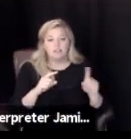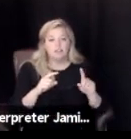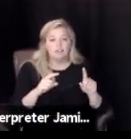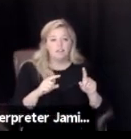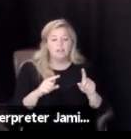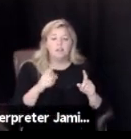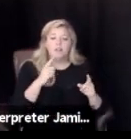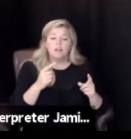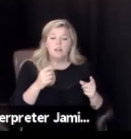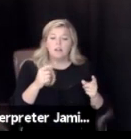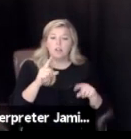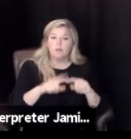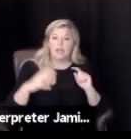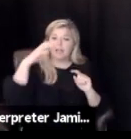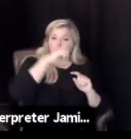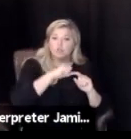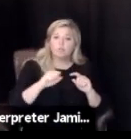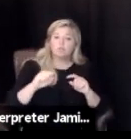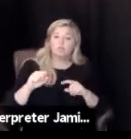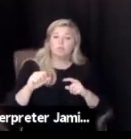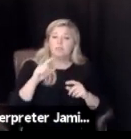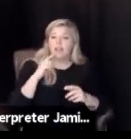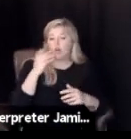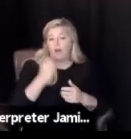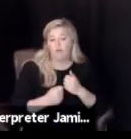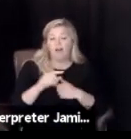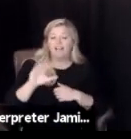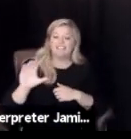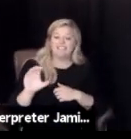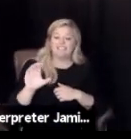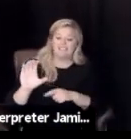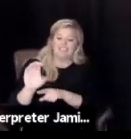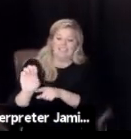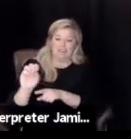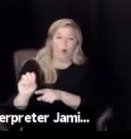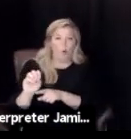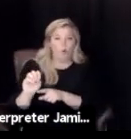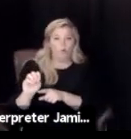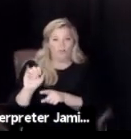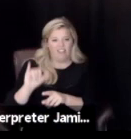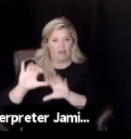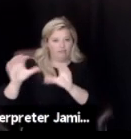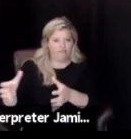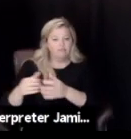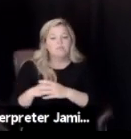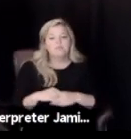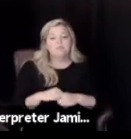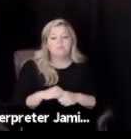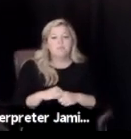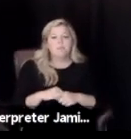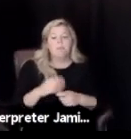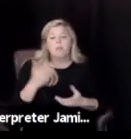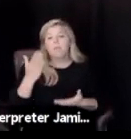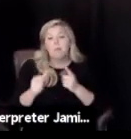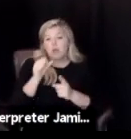know all the people in the C-suite. Now, this is for major corporations. Also, you have small businesses. They may not have all of